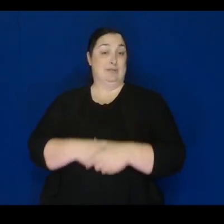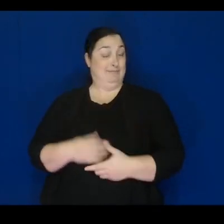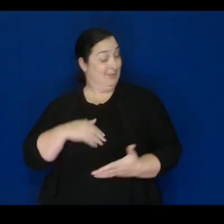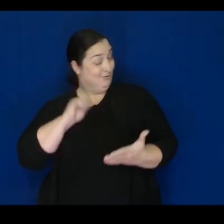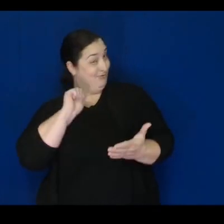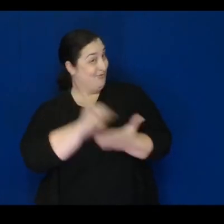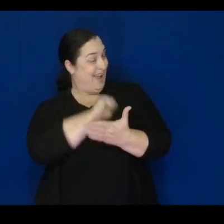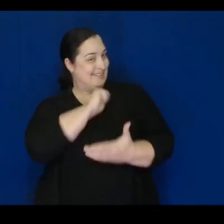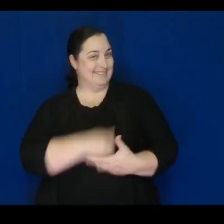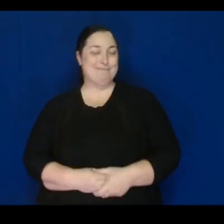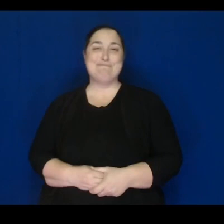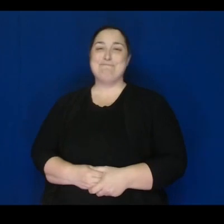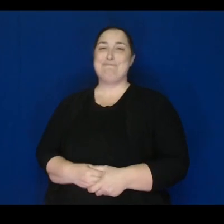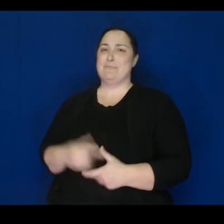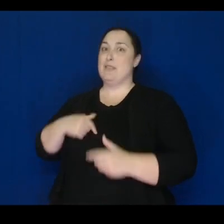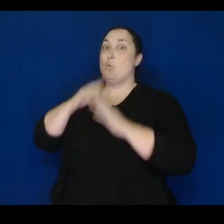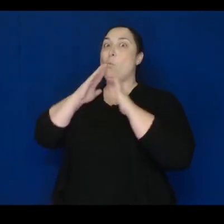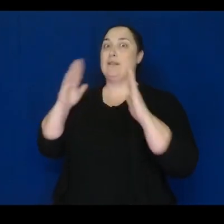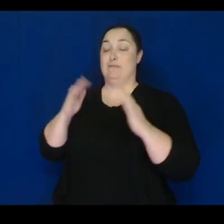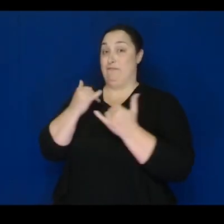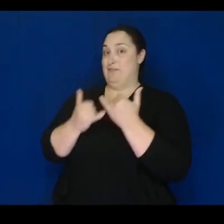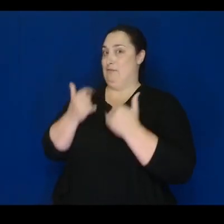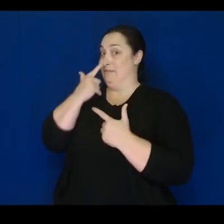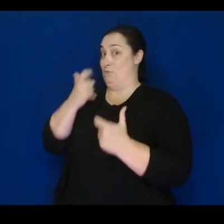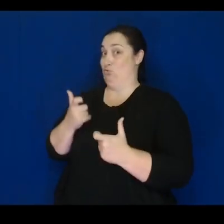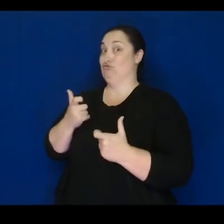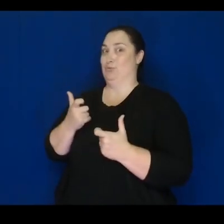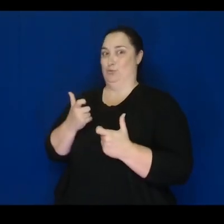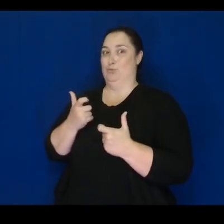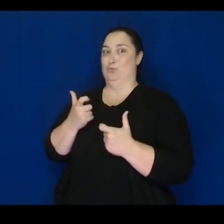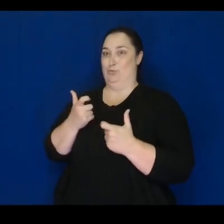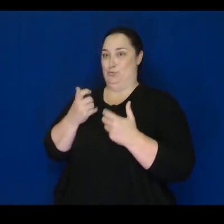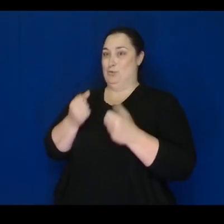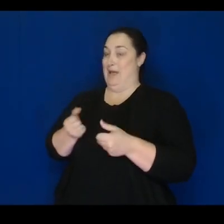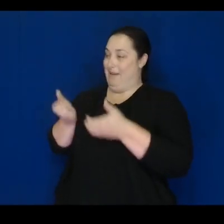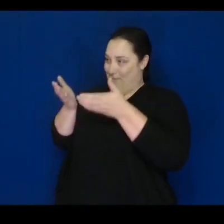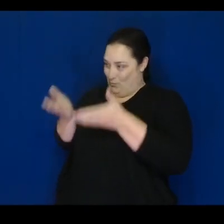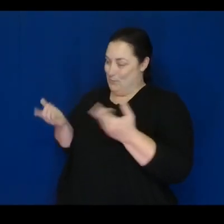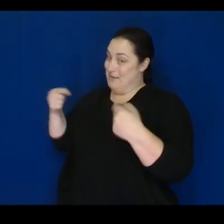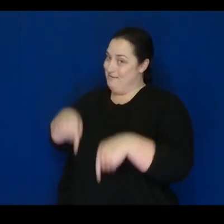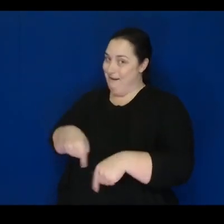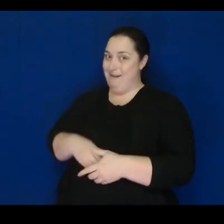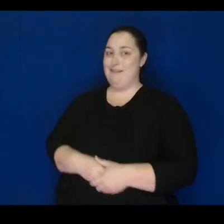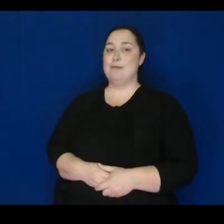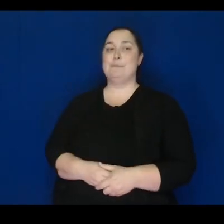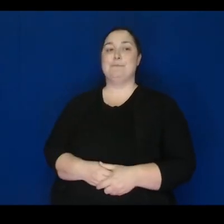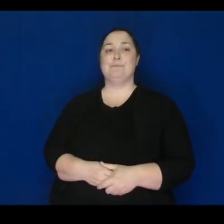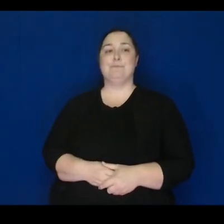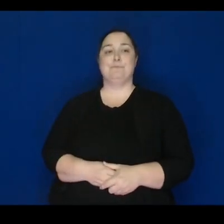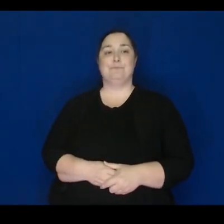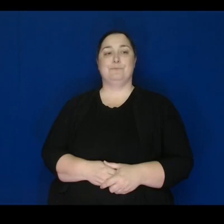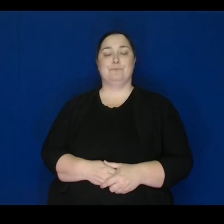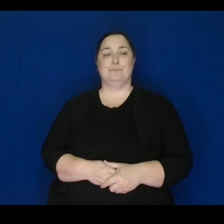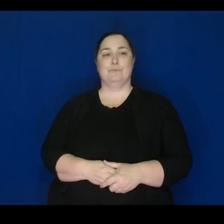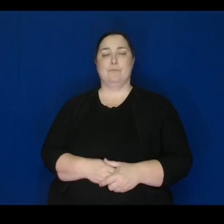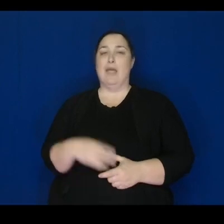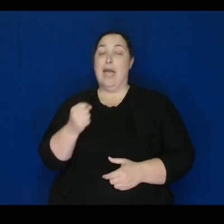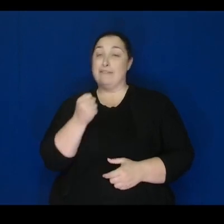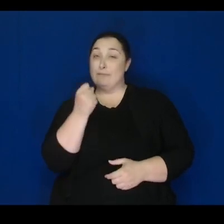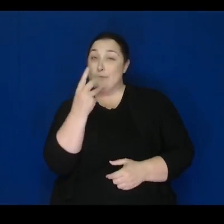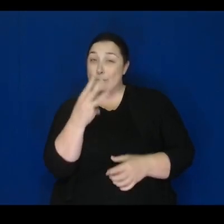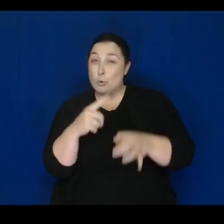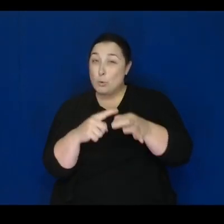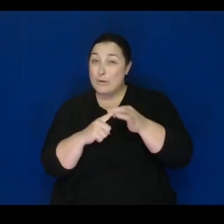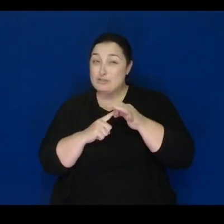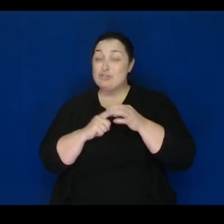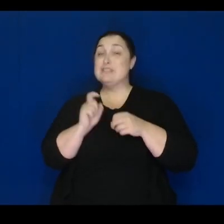wonderful principles they are. How fortunate we are to have Krystal Hurst here at the National Gallery. And I've got 1 or 2 questions, but before I